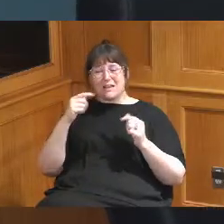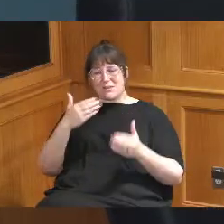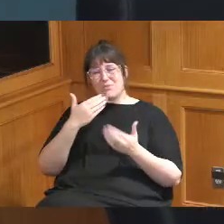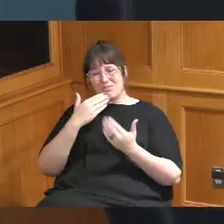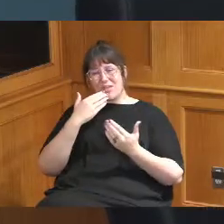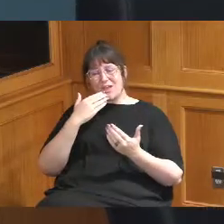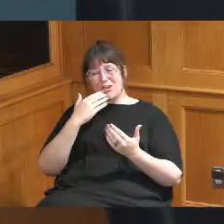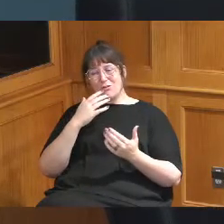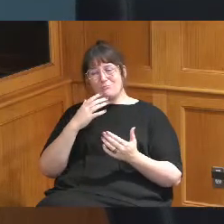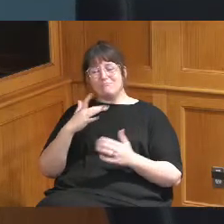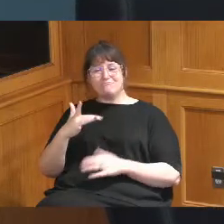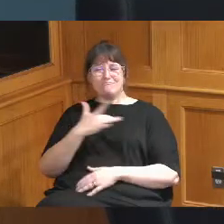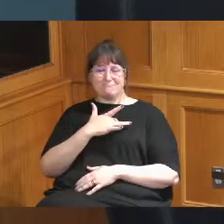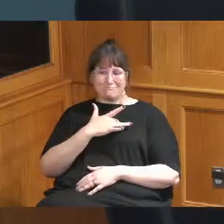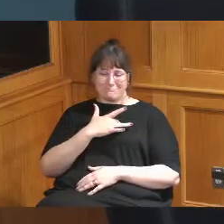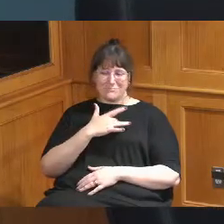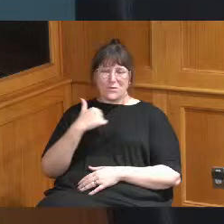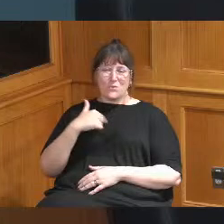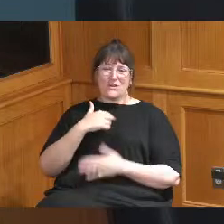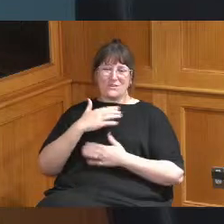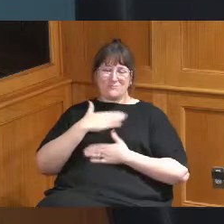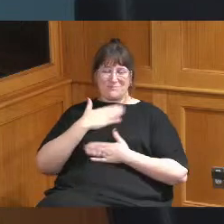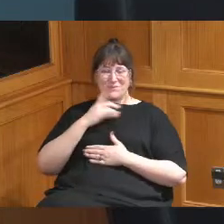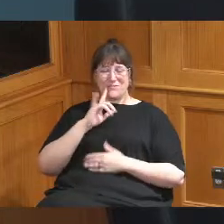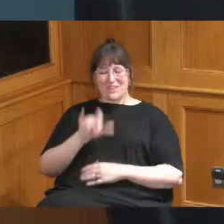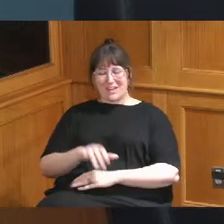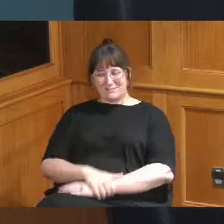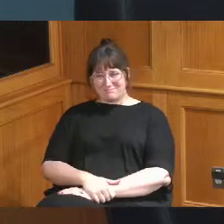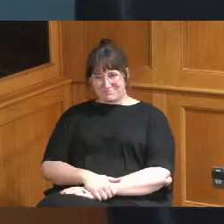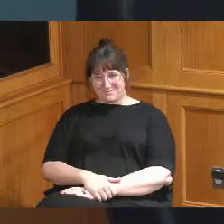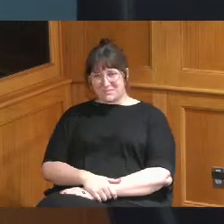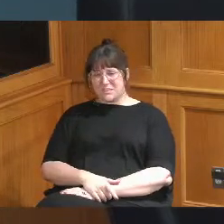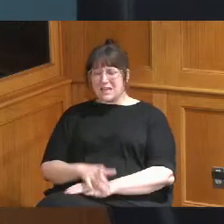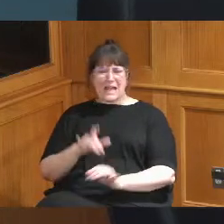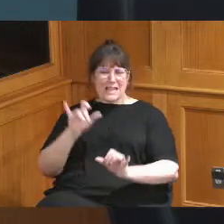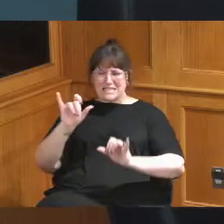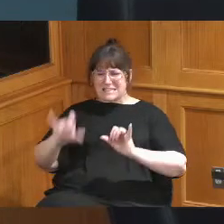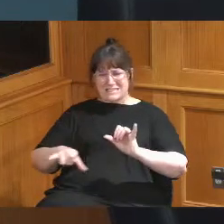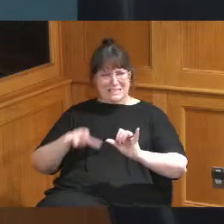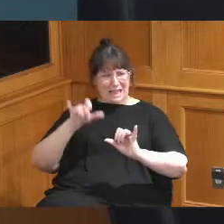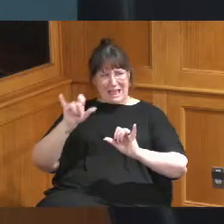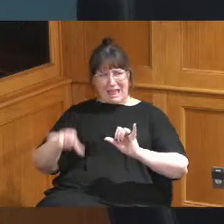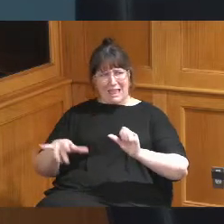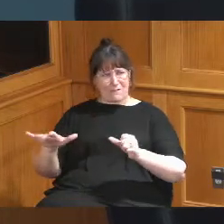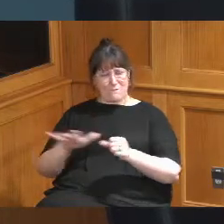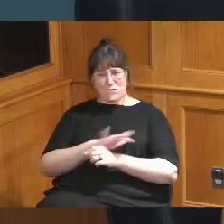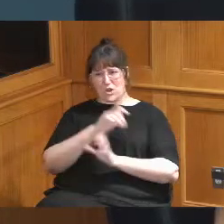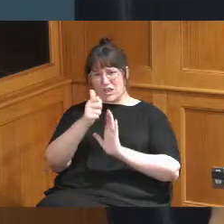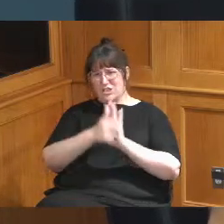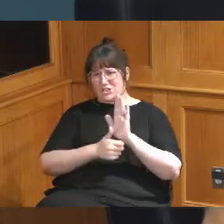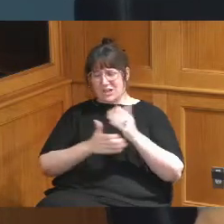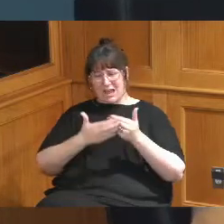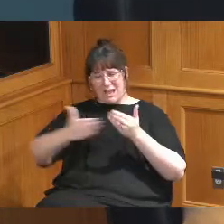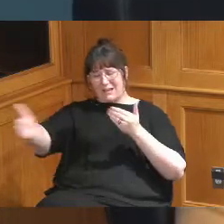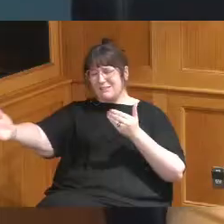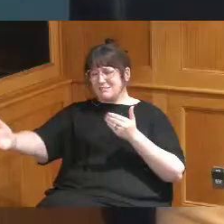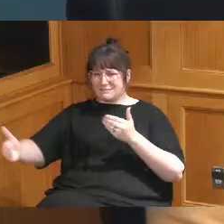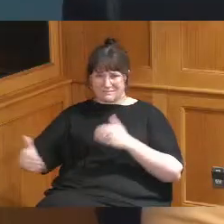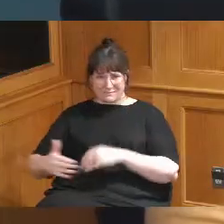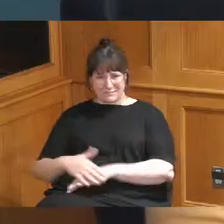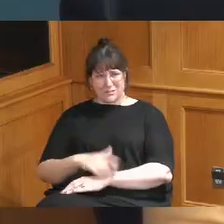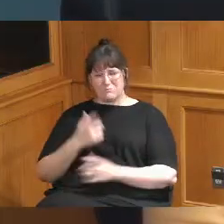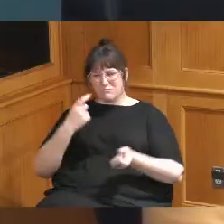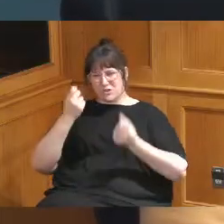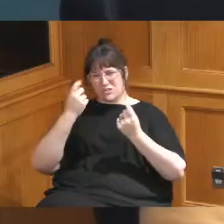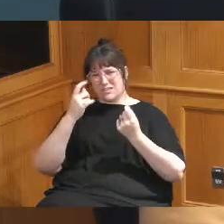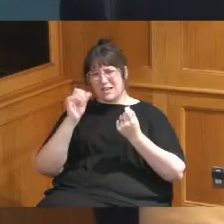part of the conversation. We are grateful for that. So thank you all for being here. You're welcome to stay if you'd like. We've got a full agenda beyond this, but we understand